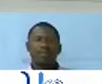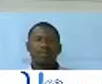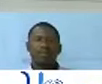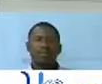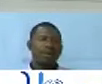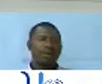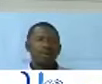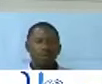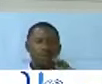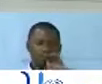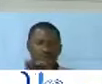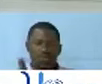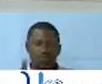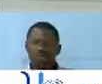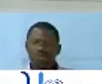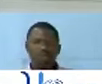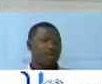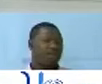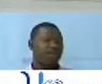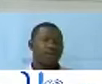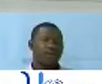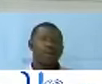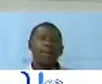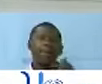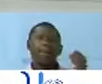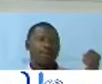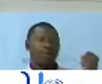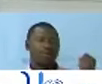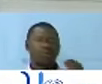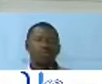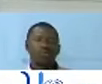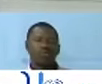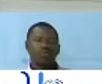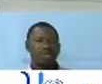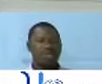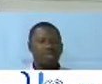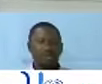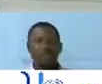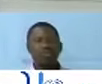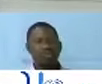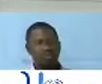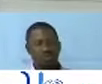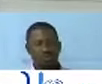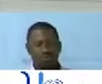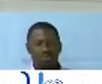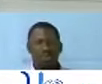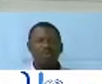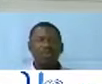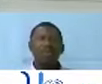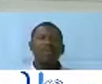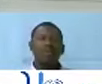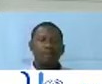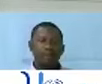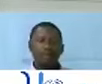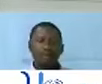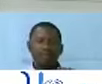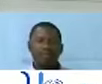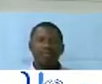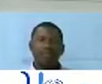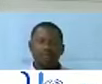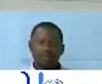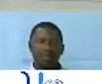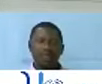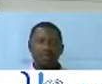constitution does not have those powers. It's like a union. You're a member of a professional body. The most that can happen is you can be expelled. but we